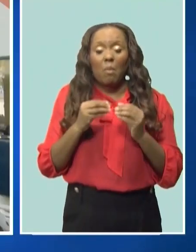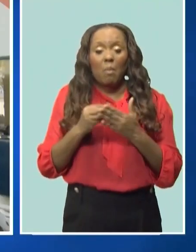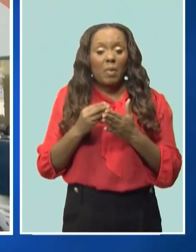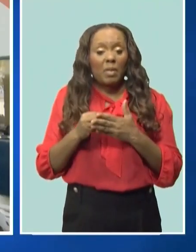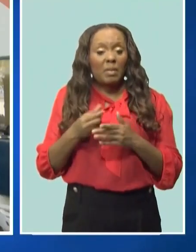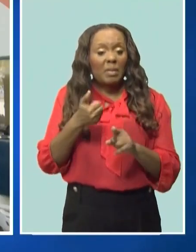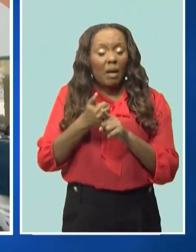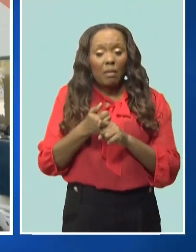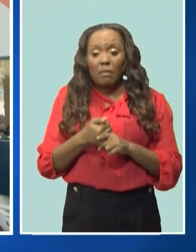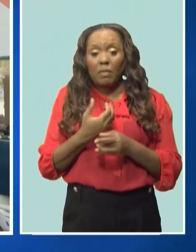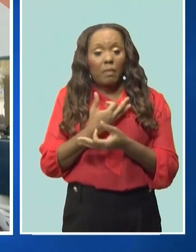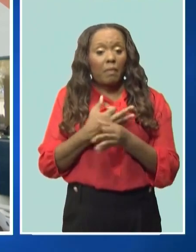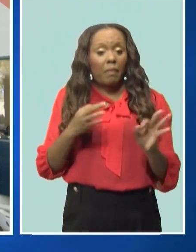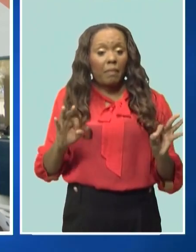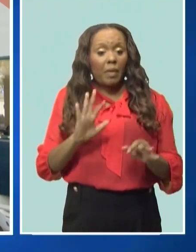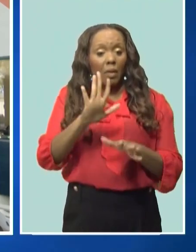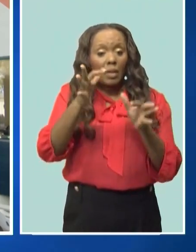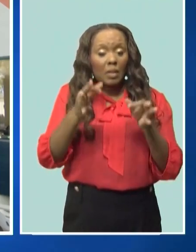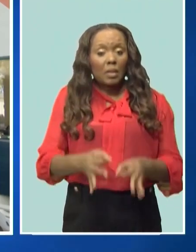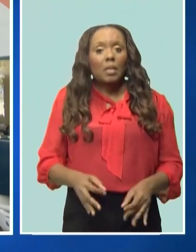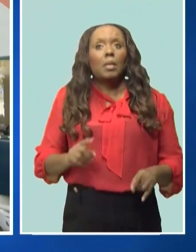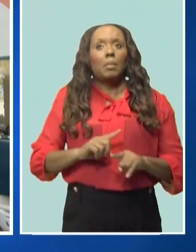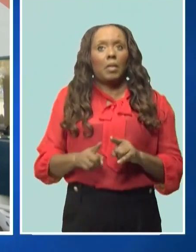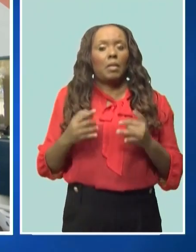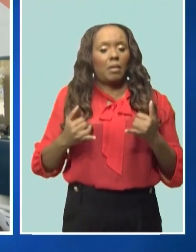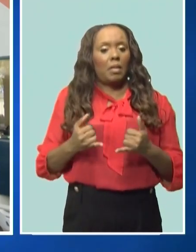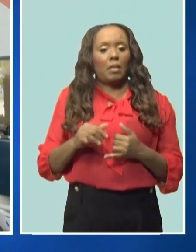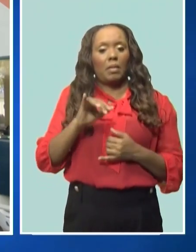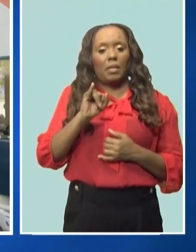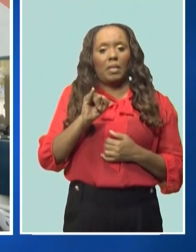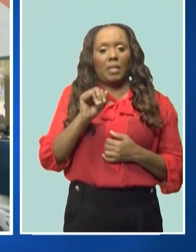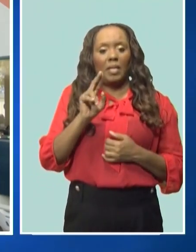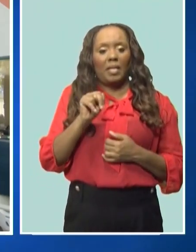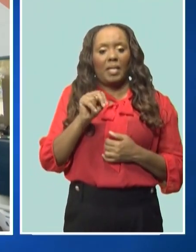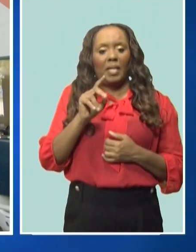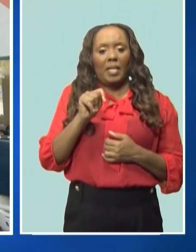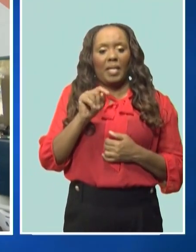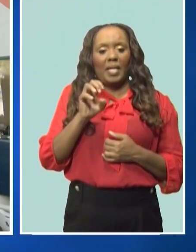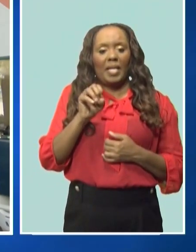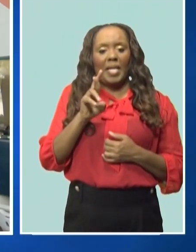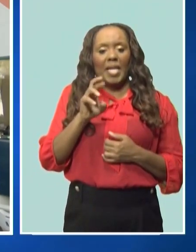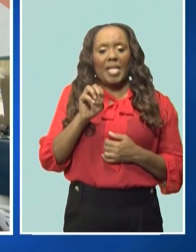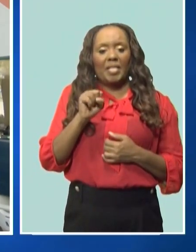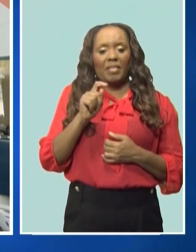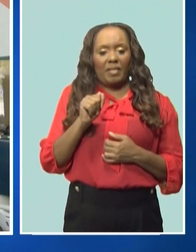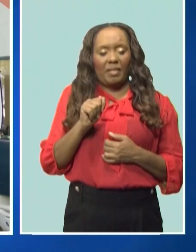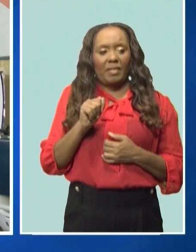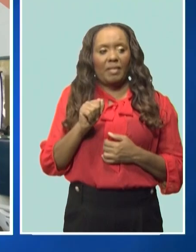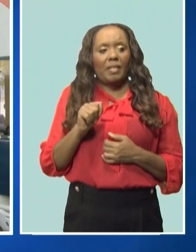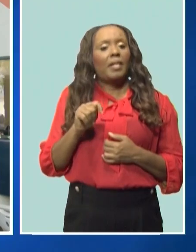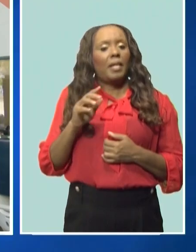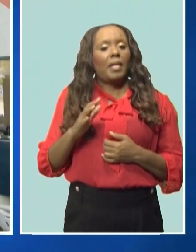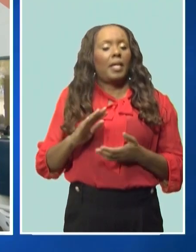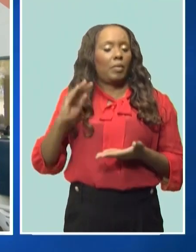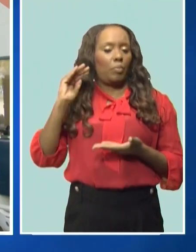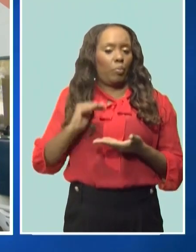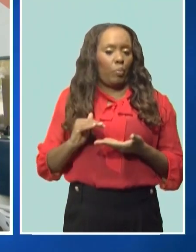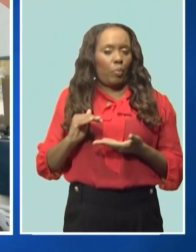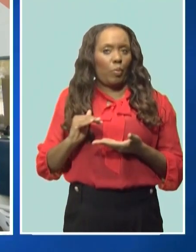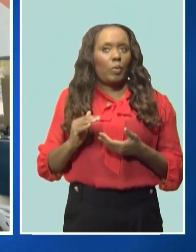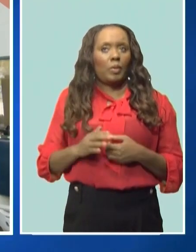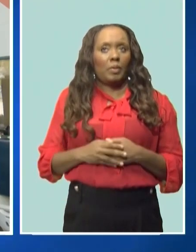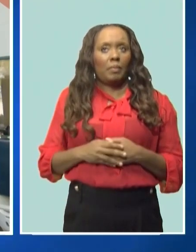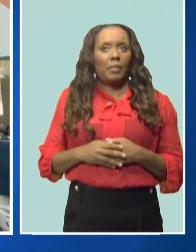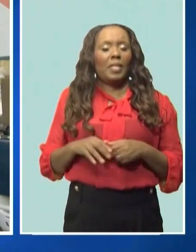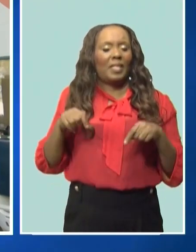you, is a very attractive 3.75%. So if you had to choose between your commercial lender and the fund, this